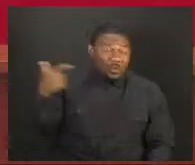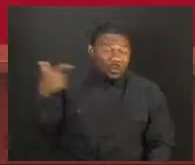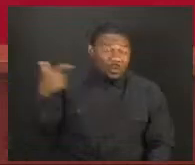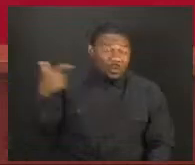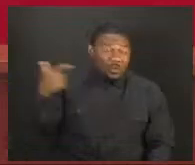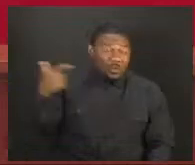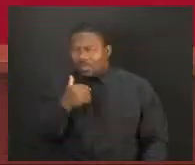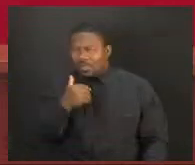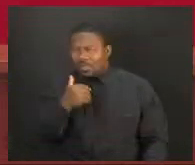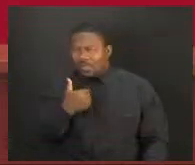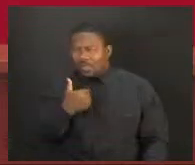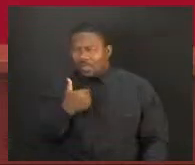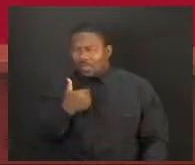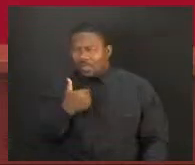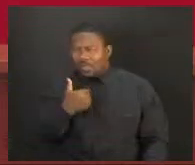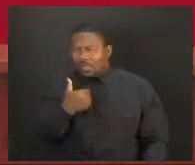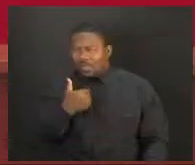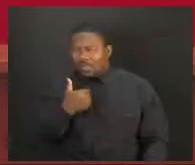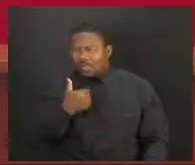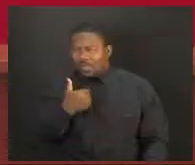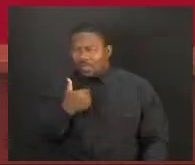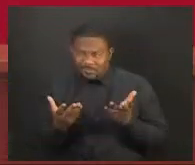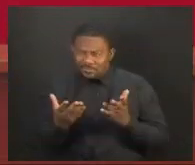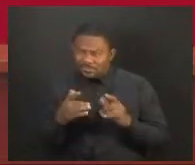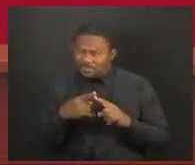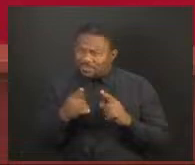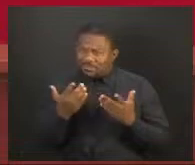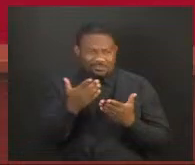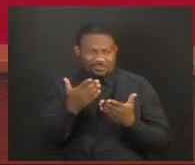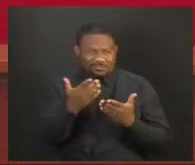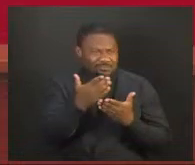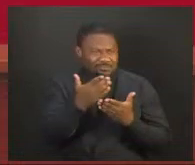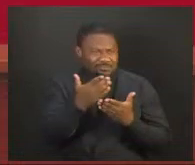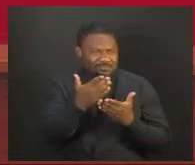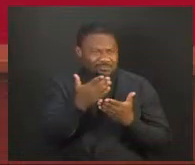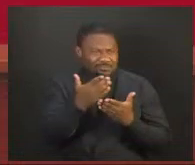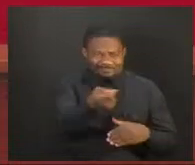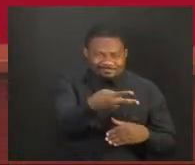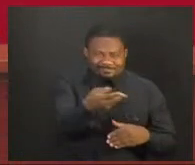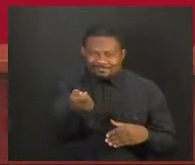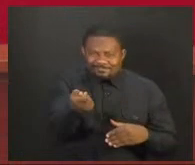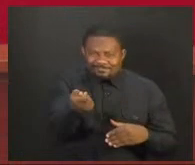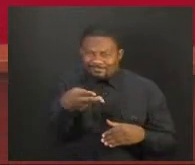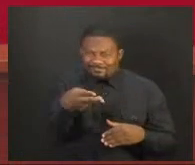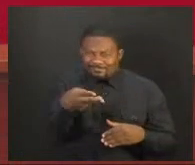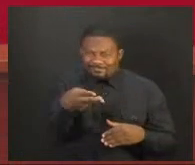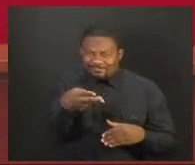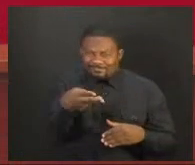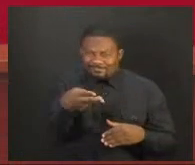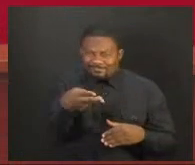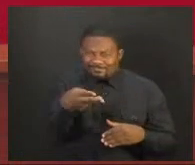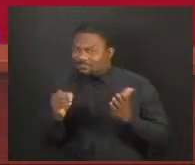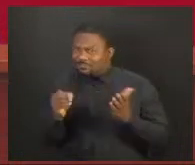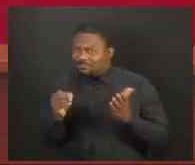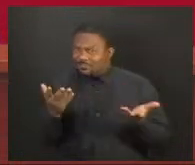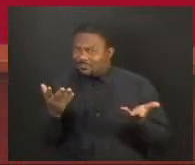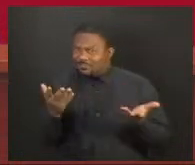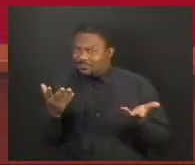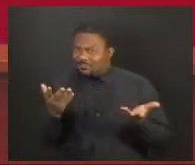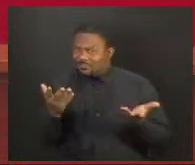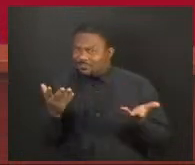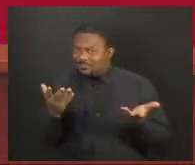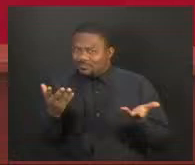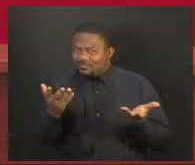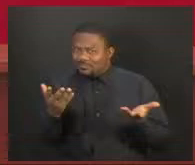in. But when some individuals don't have copies, it's not a point of order for Mr.